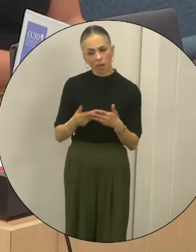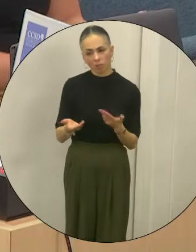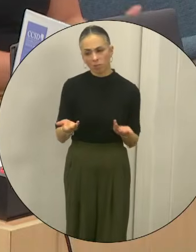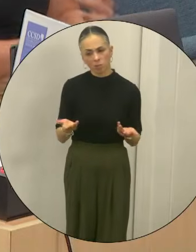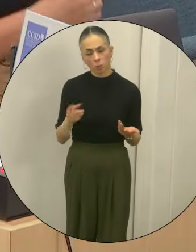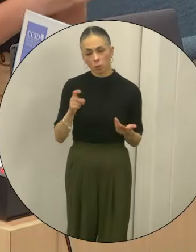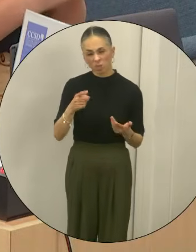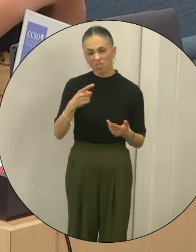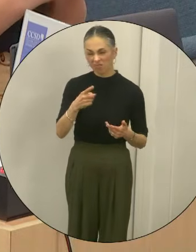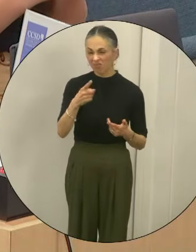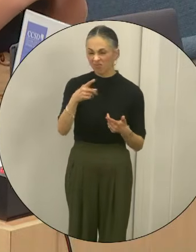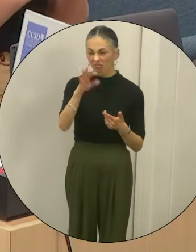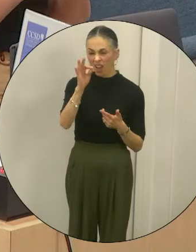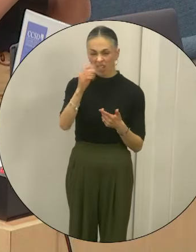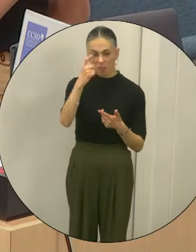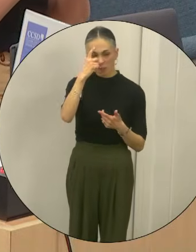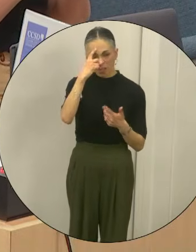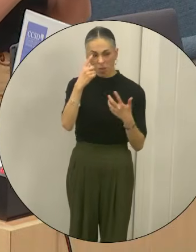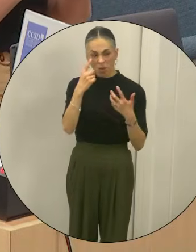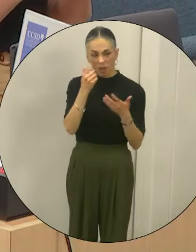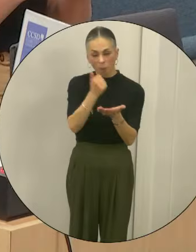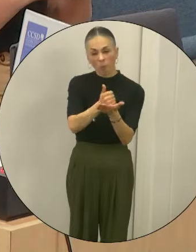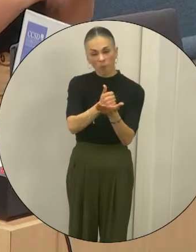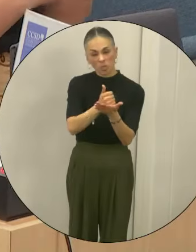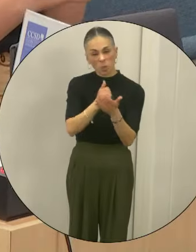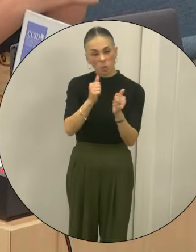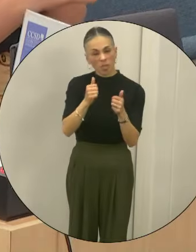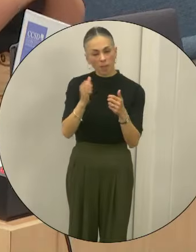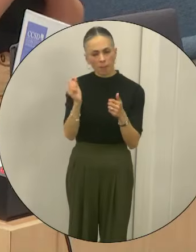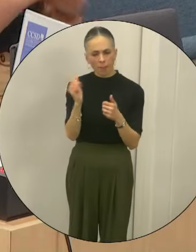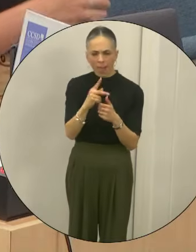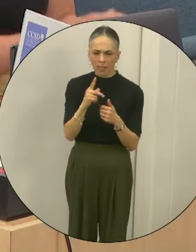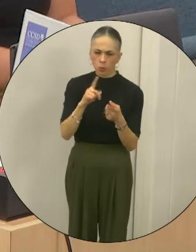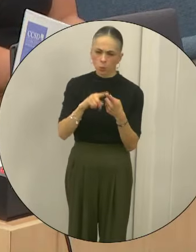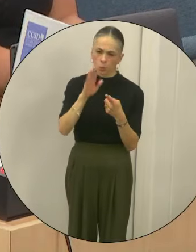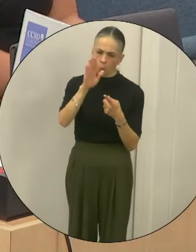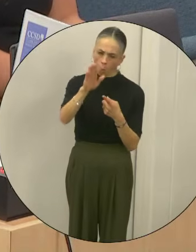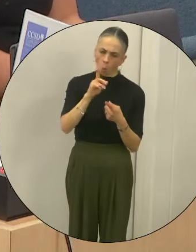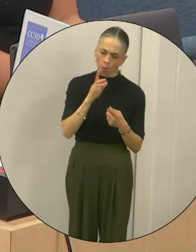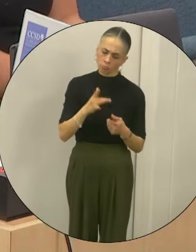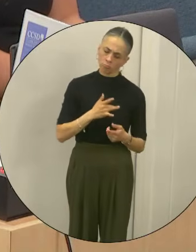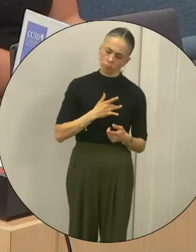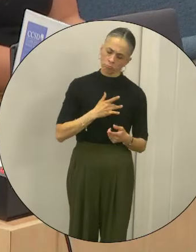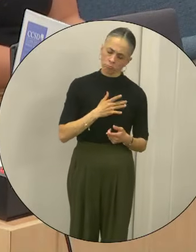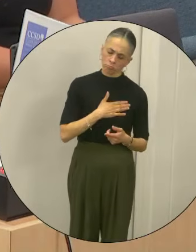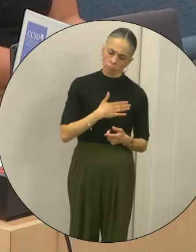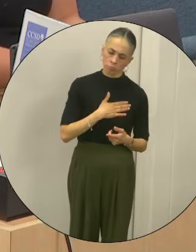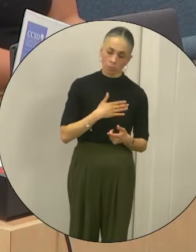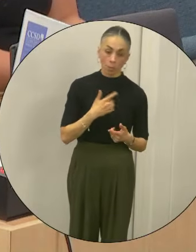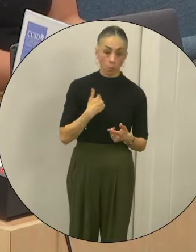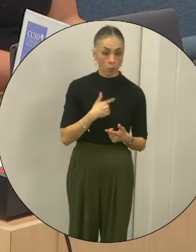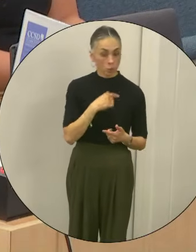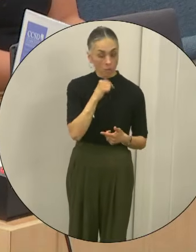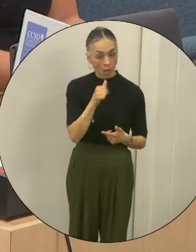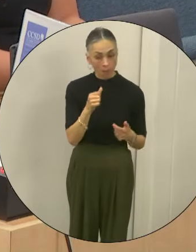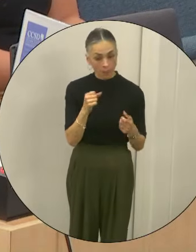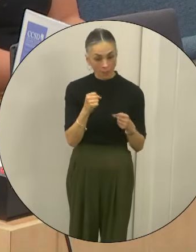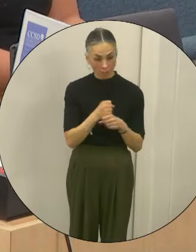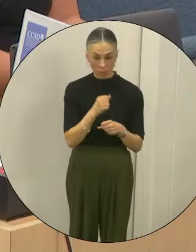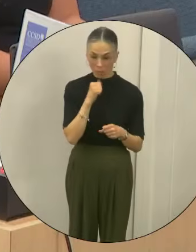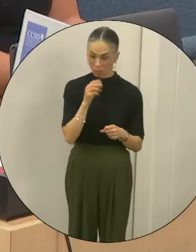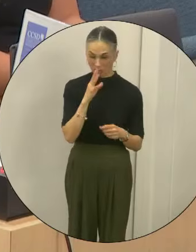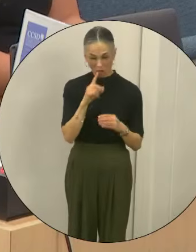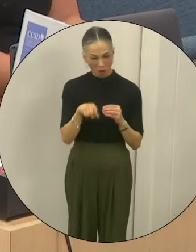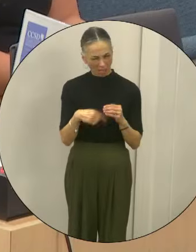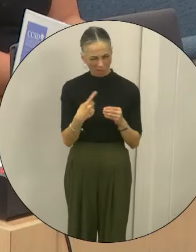seek mental health so you can get back to your roots. Because we should not be fighting. We shouldn't even be talking about